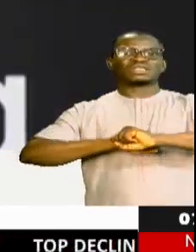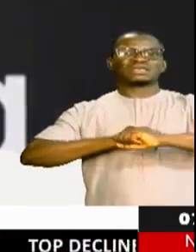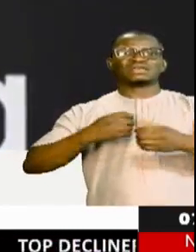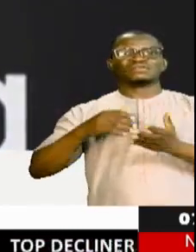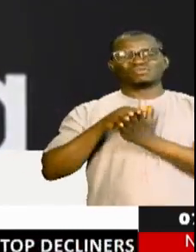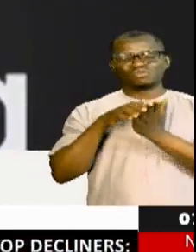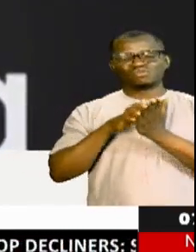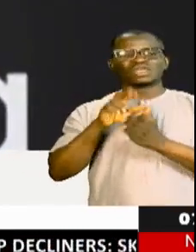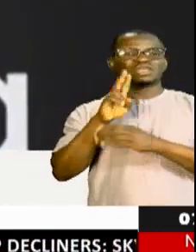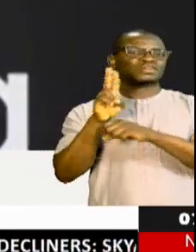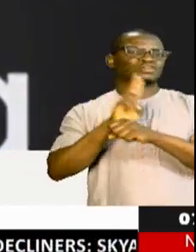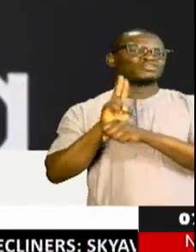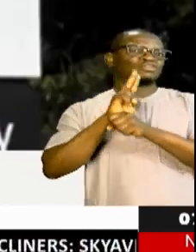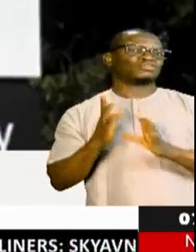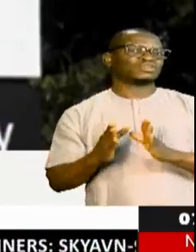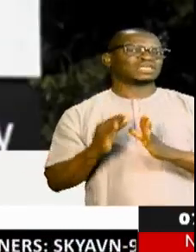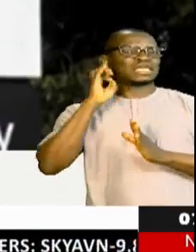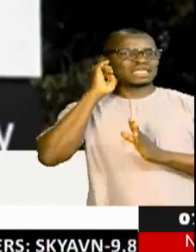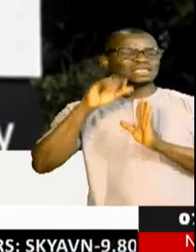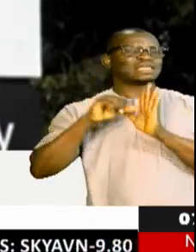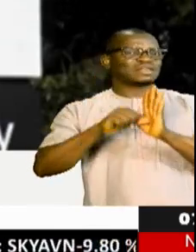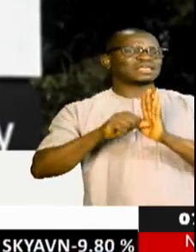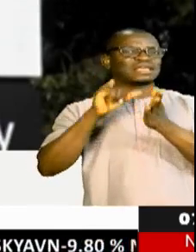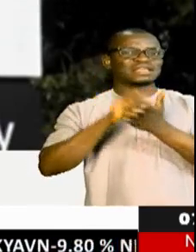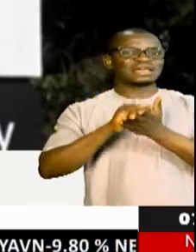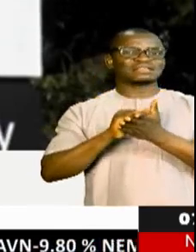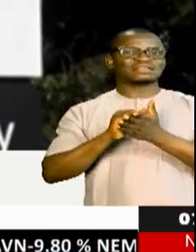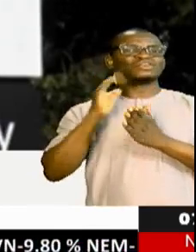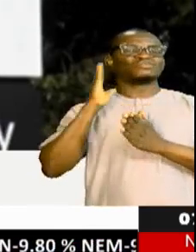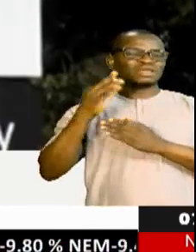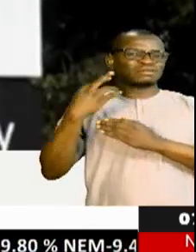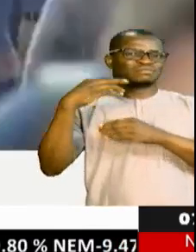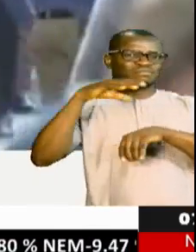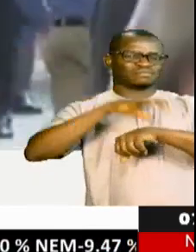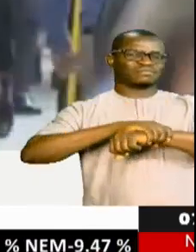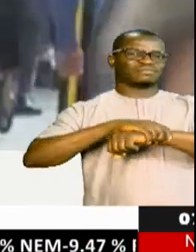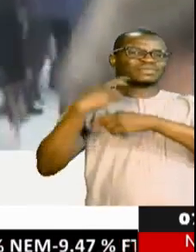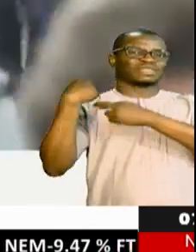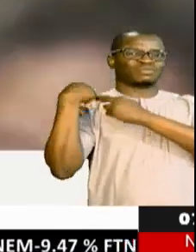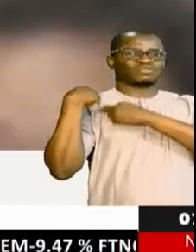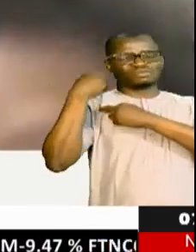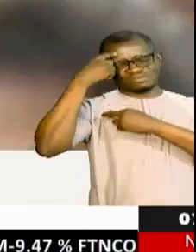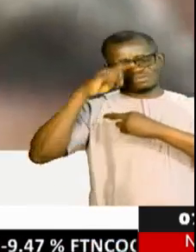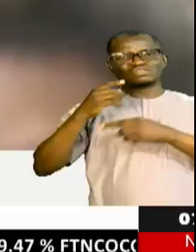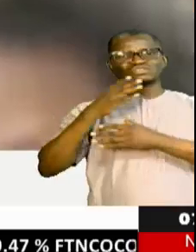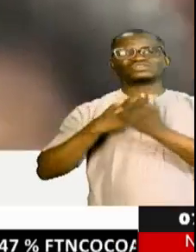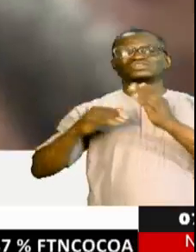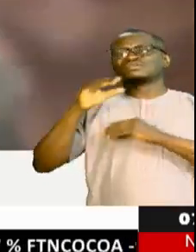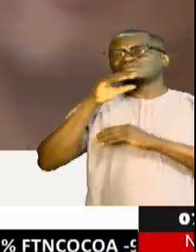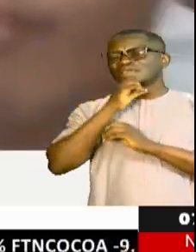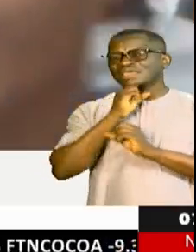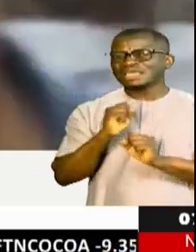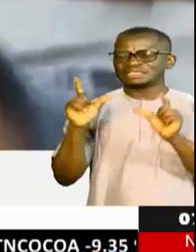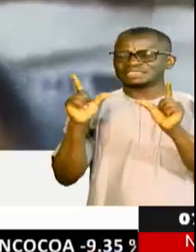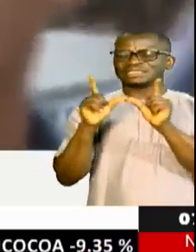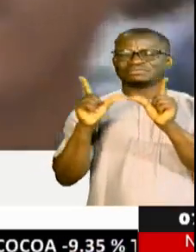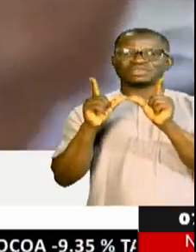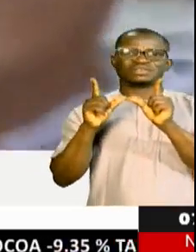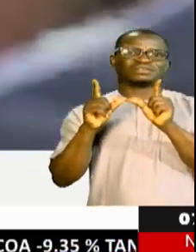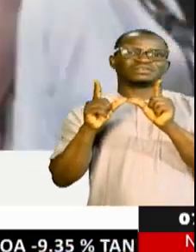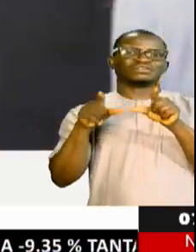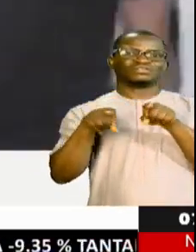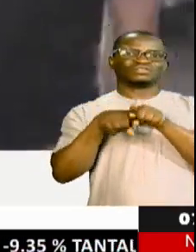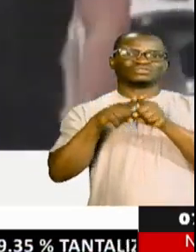He reiterated that the tech giants will be held responsible for enforcing the age limit and face hefty fines